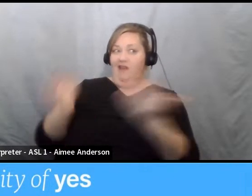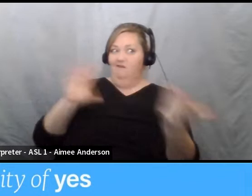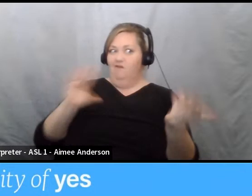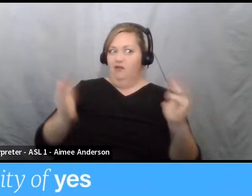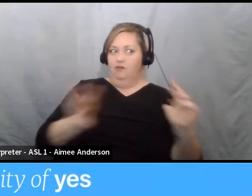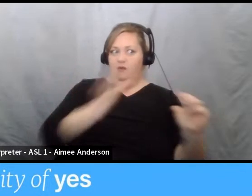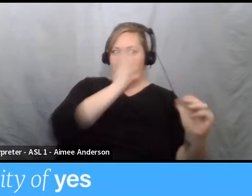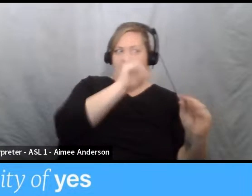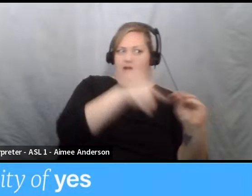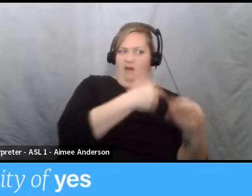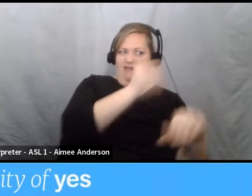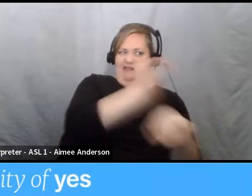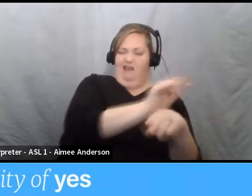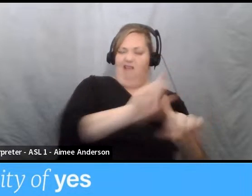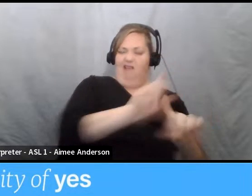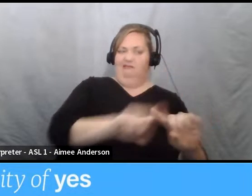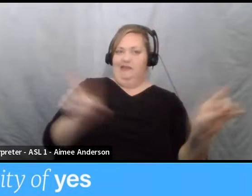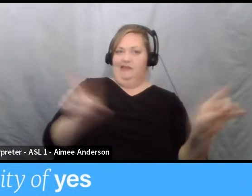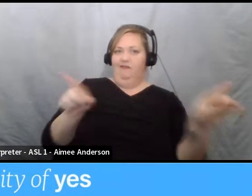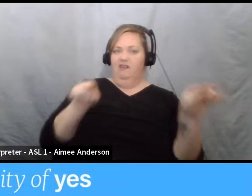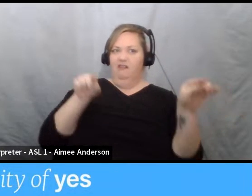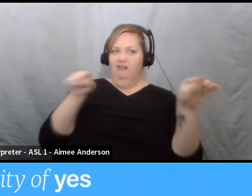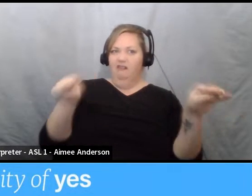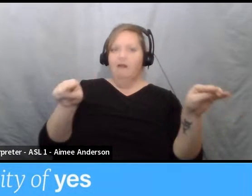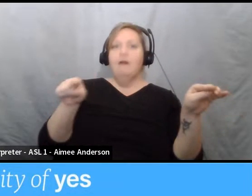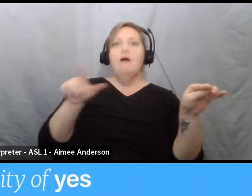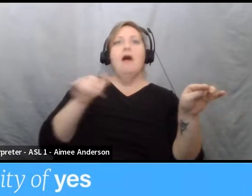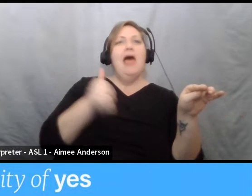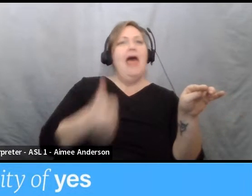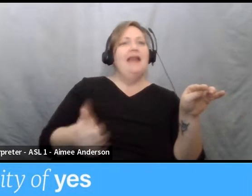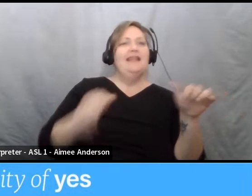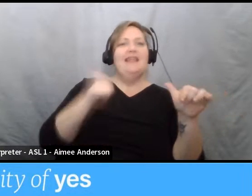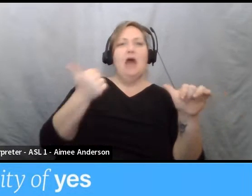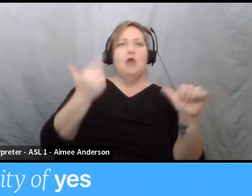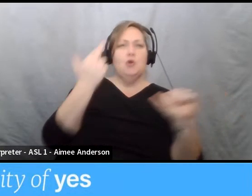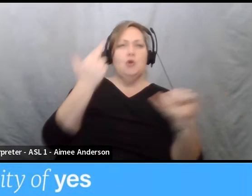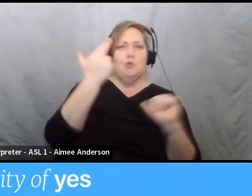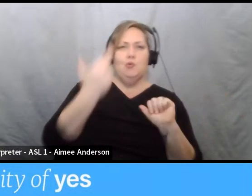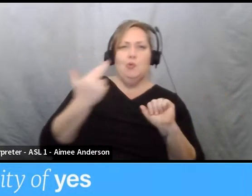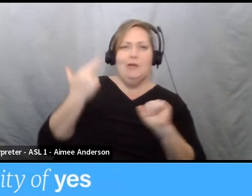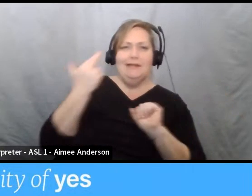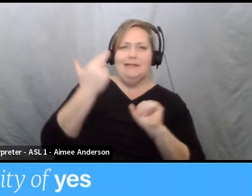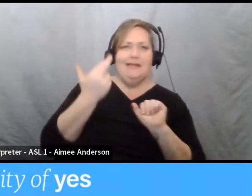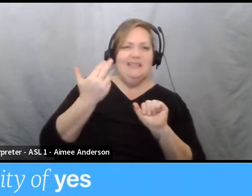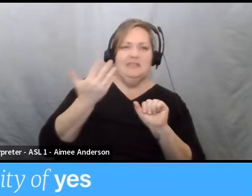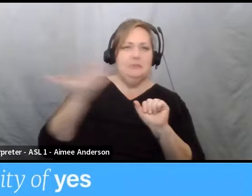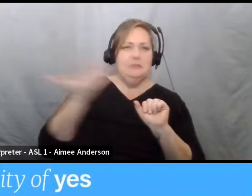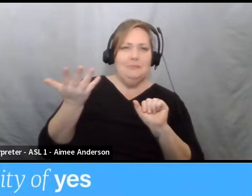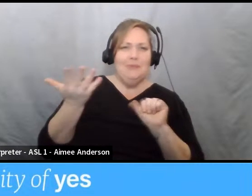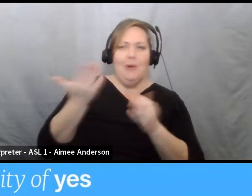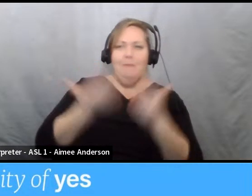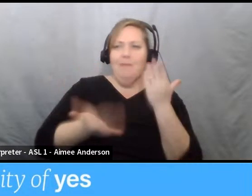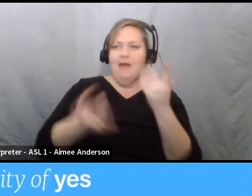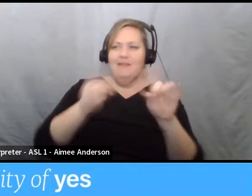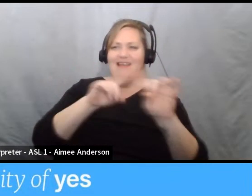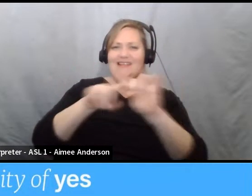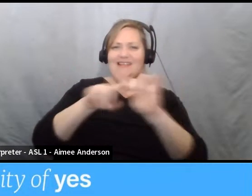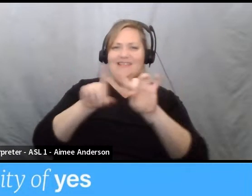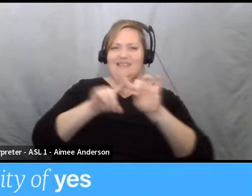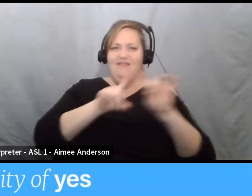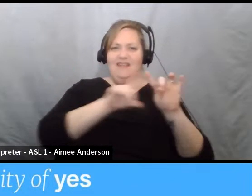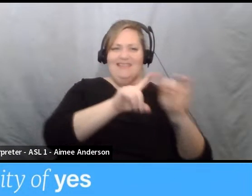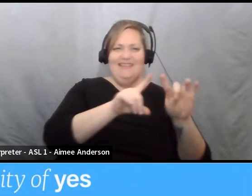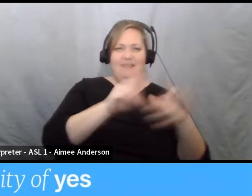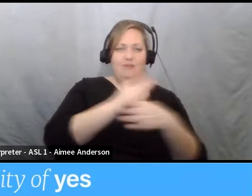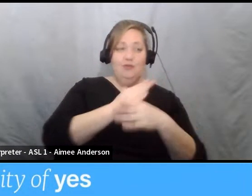talking about tonight, and just any of the other reasons that there might be kind of differences between the